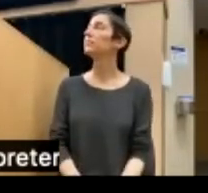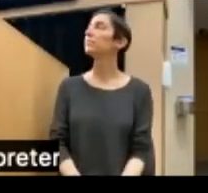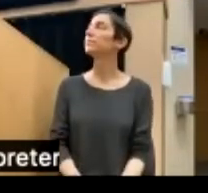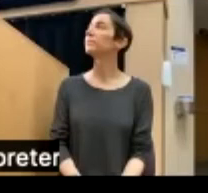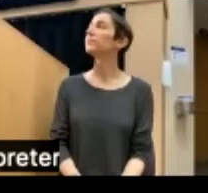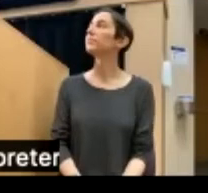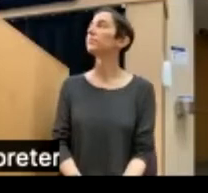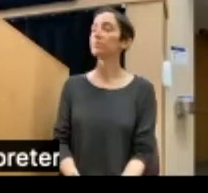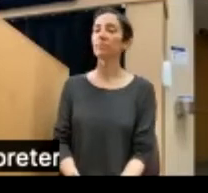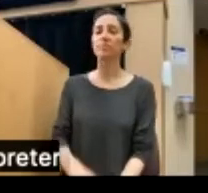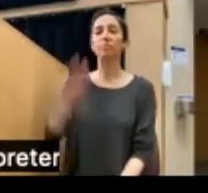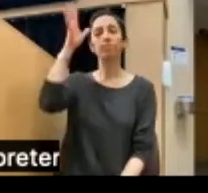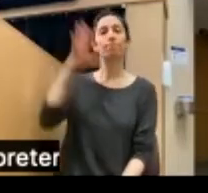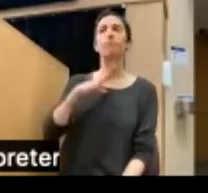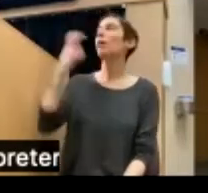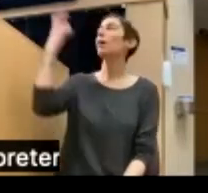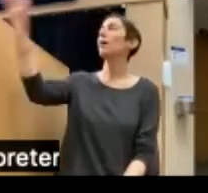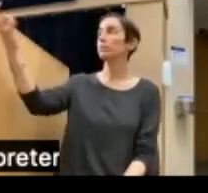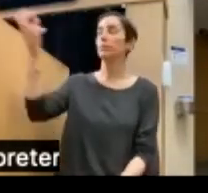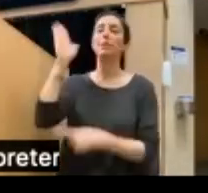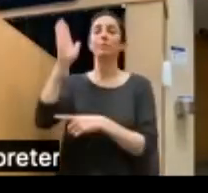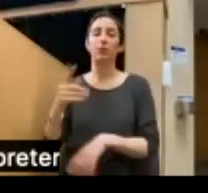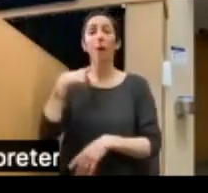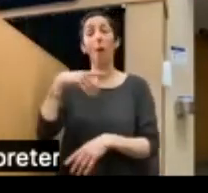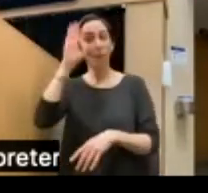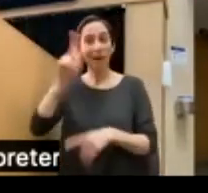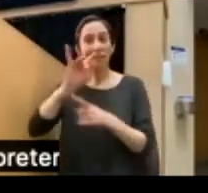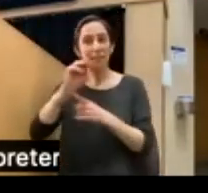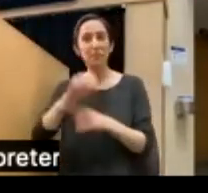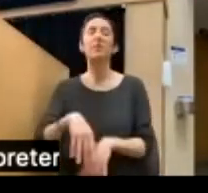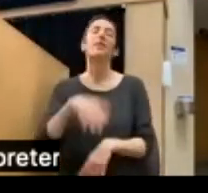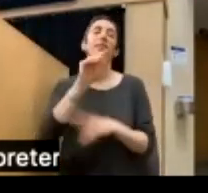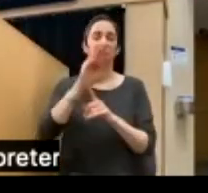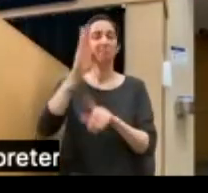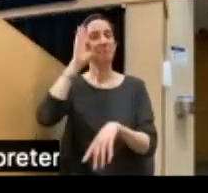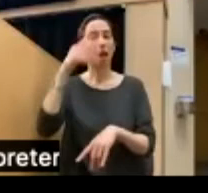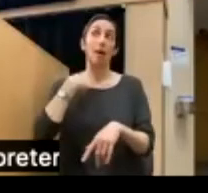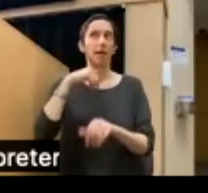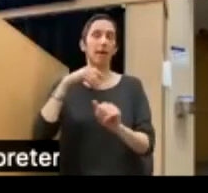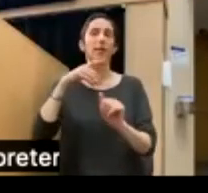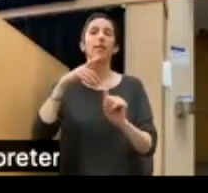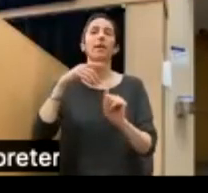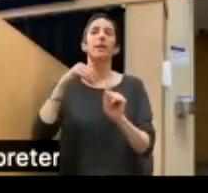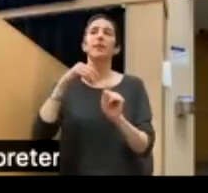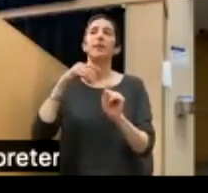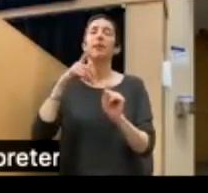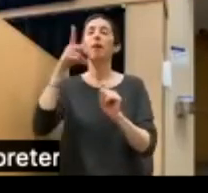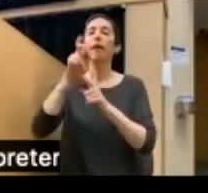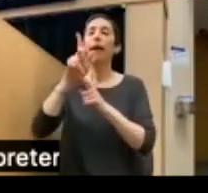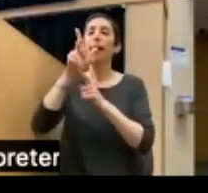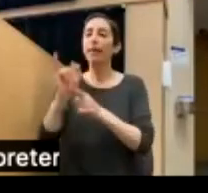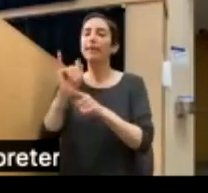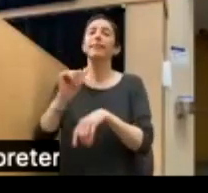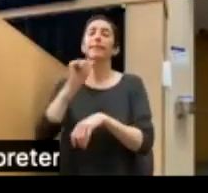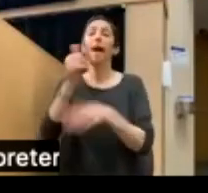Oh, hi there, Tim. Hi. I'm not a plant, but I want you to know that I was booked. I